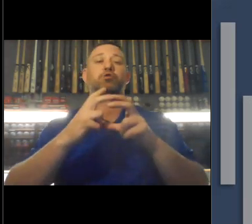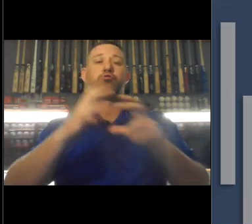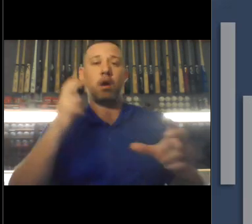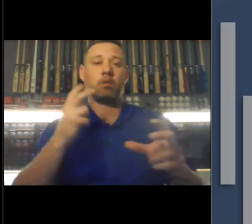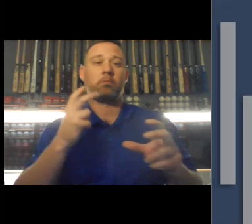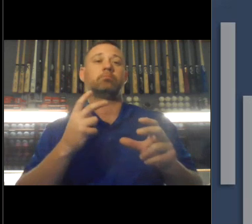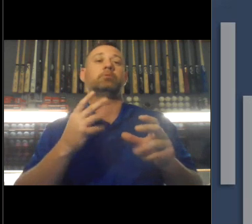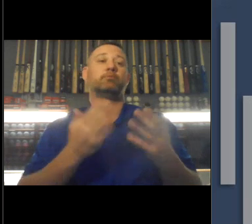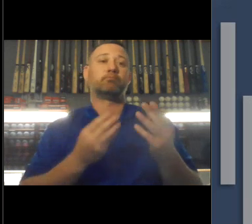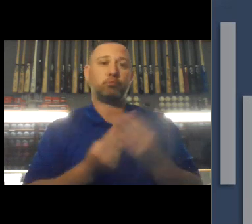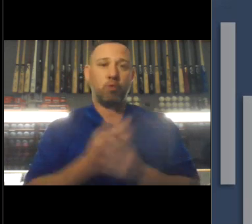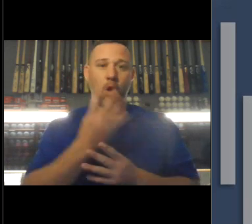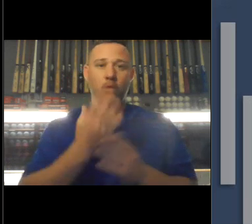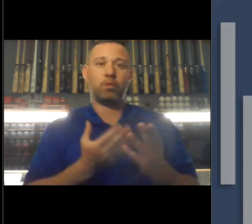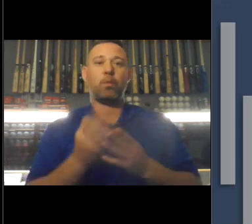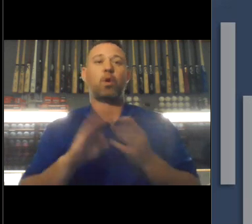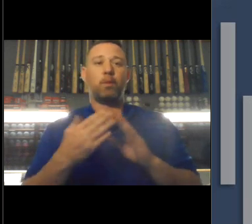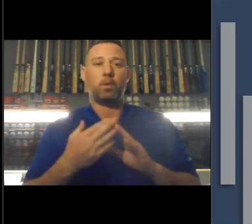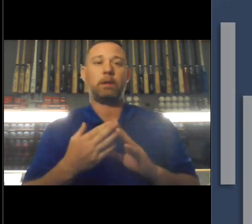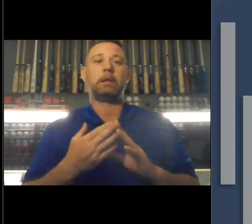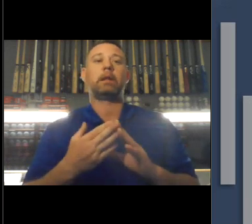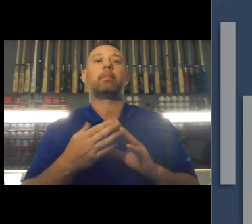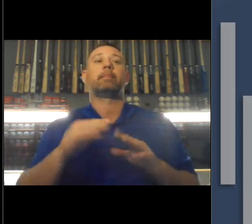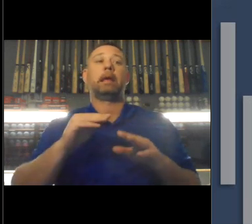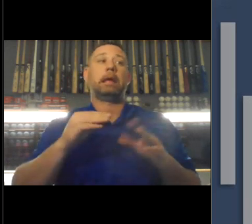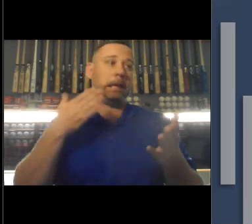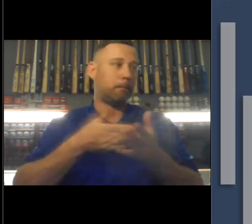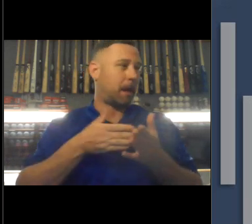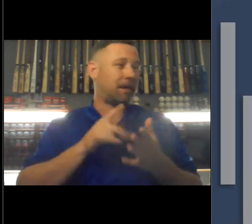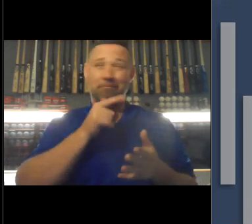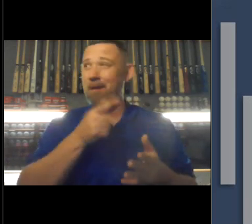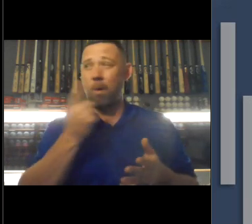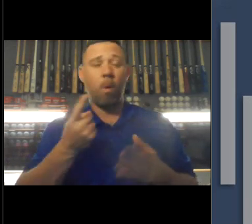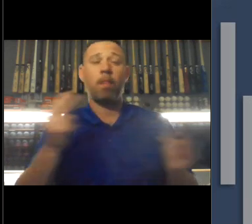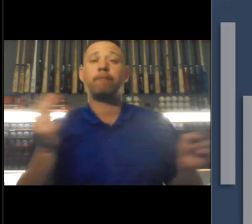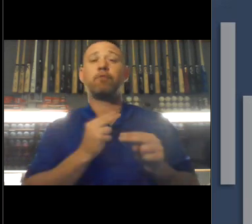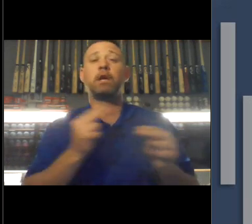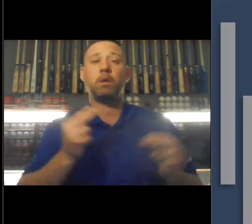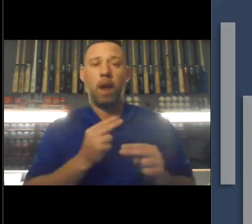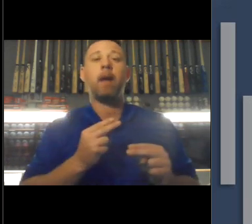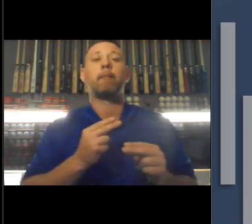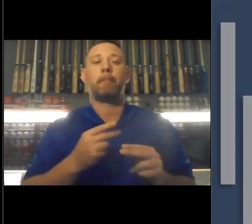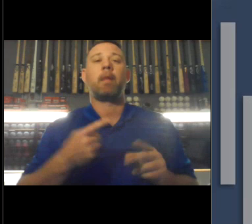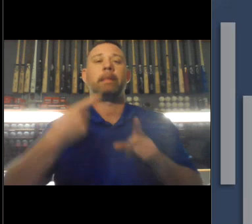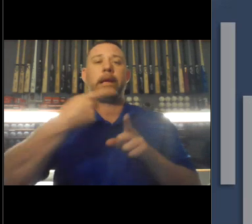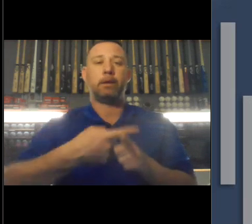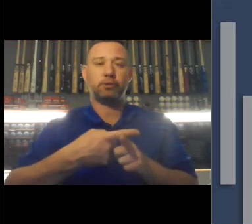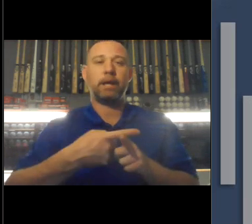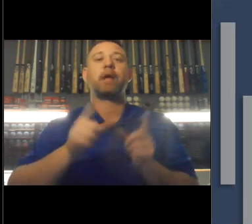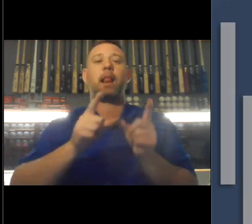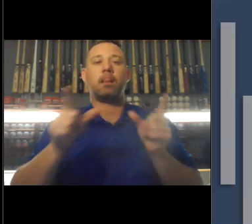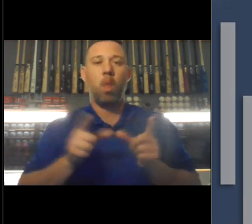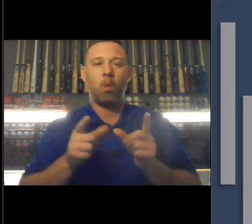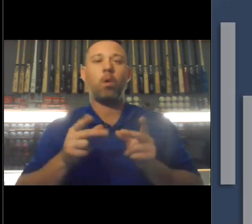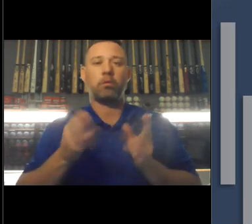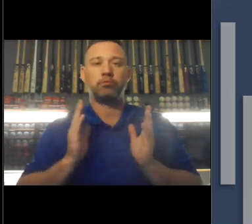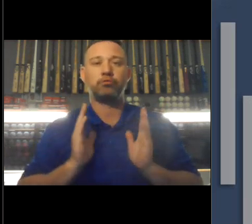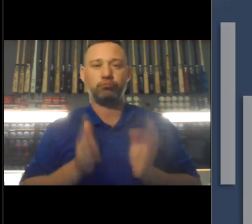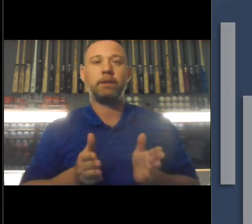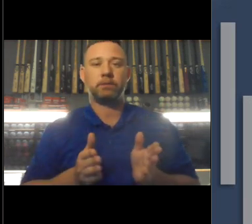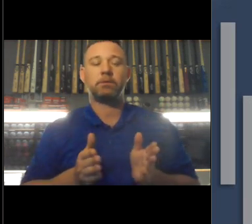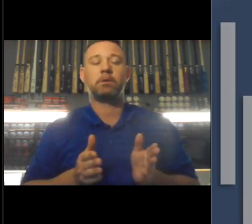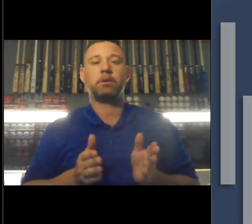a community, the impacts are felt not only on the freeways, but at the interchanges and in the local street circulation, right? And a lot